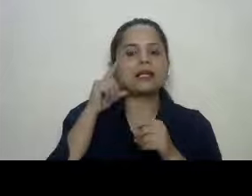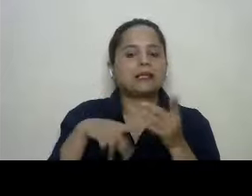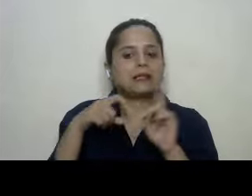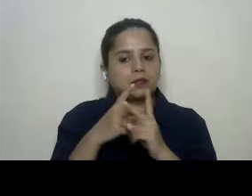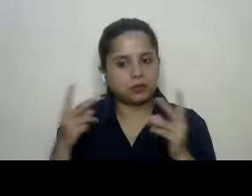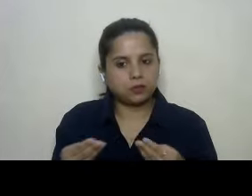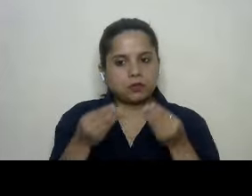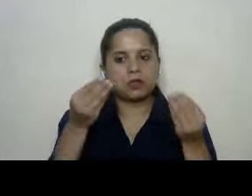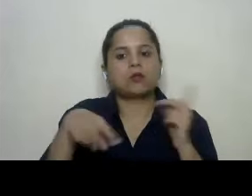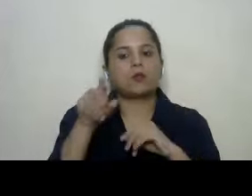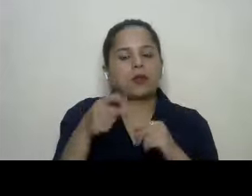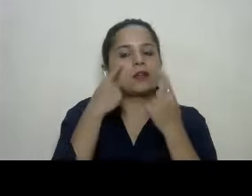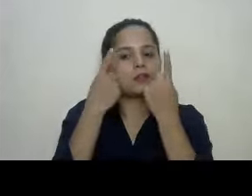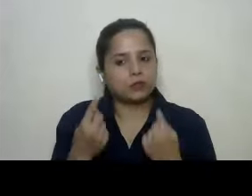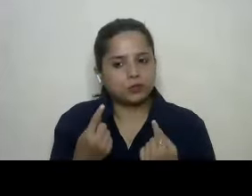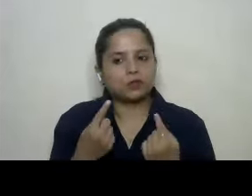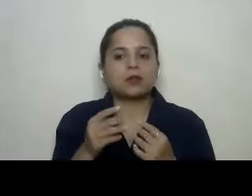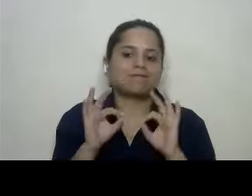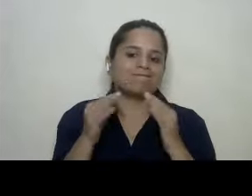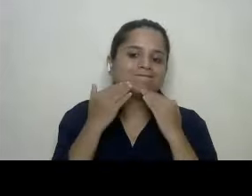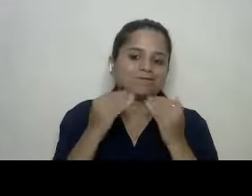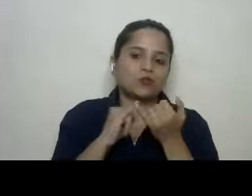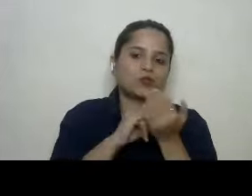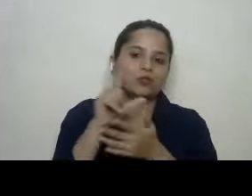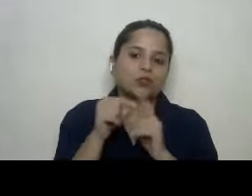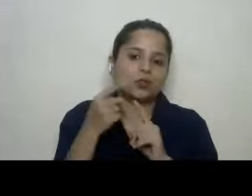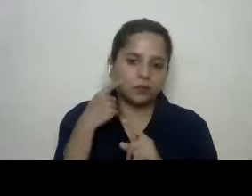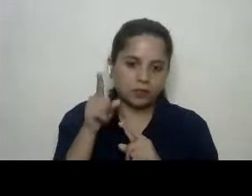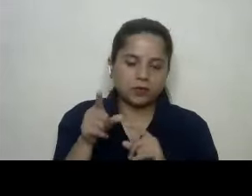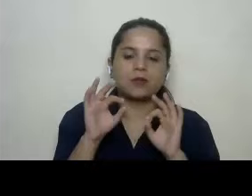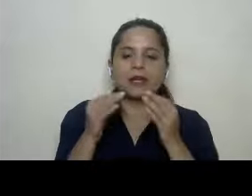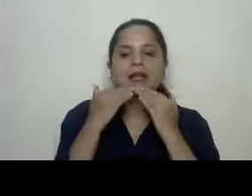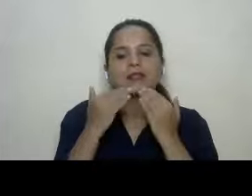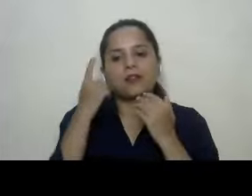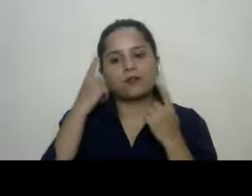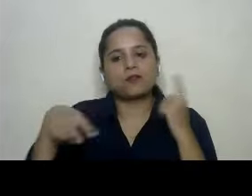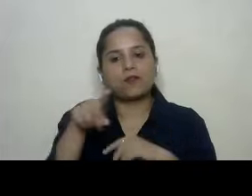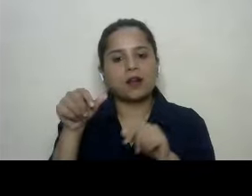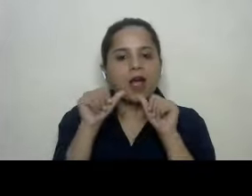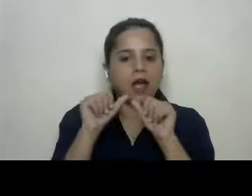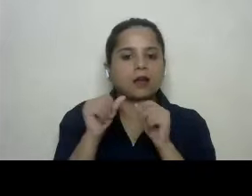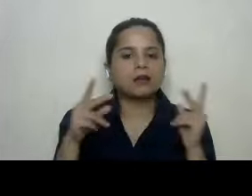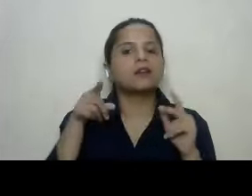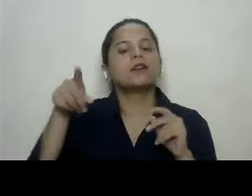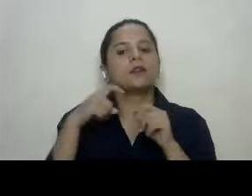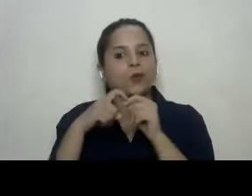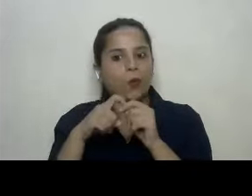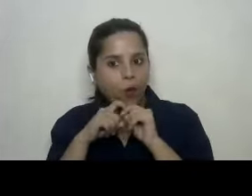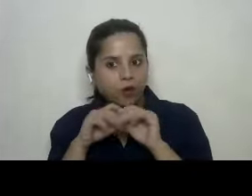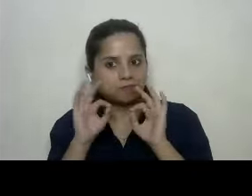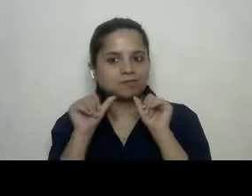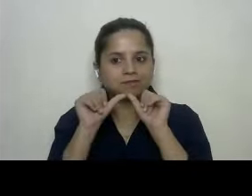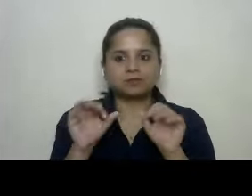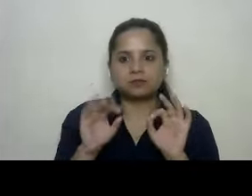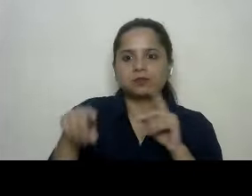you can check out. So let's come Thanks, to the Shilpi. session. Yeah. Pratiksha. Thanks, Shilpi. Thanks for answering that specific question. And there have been so